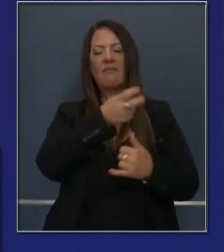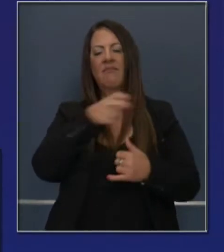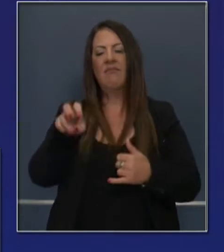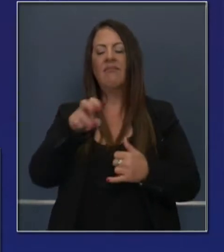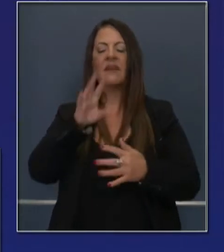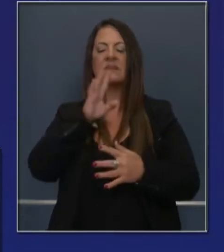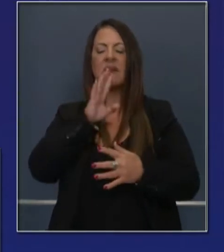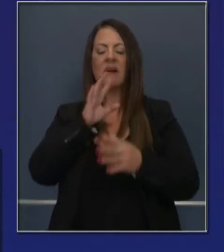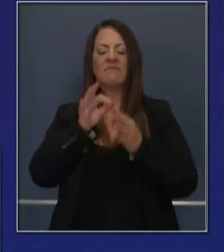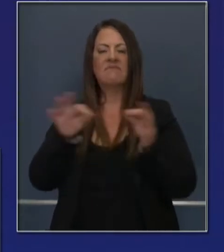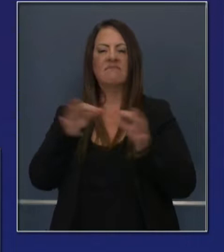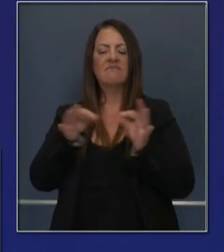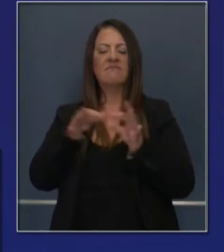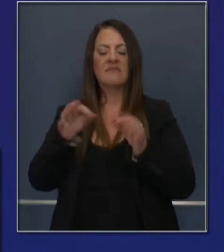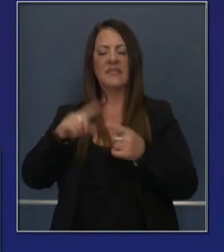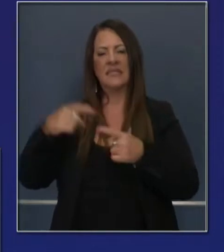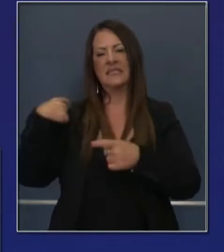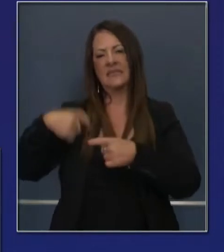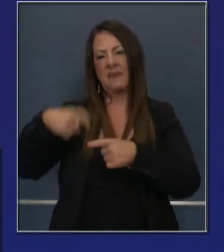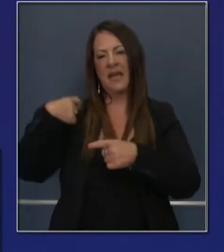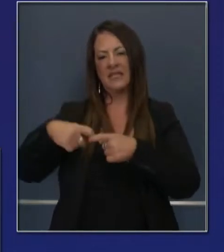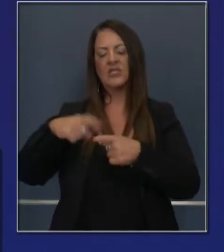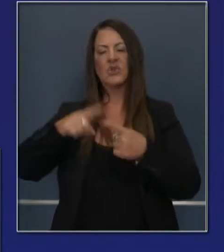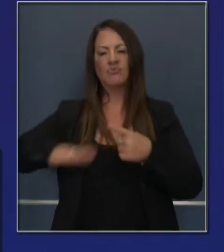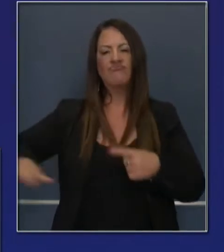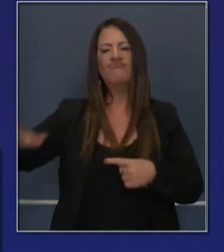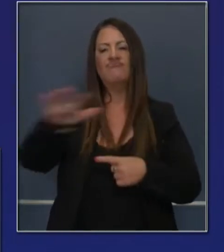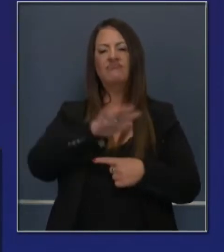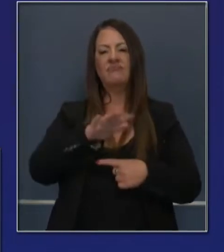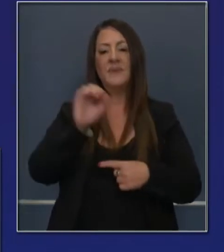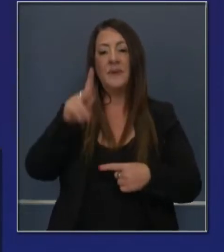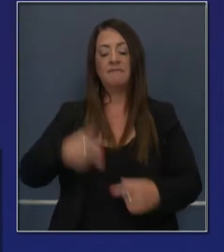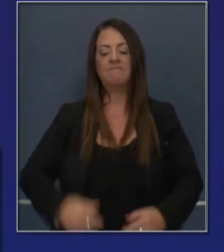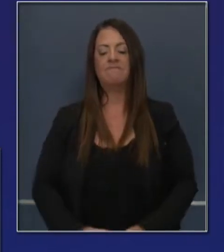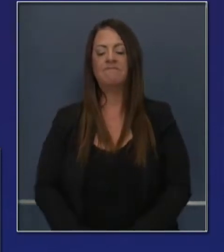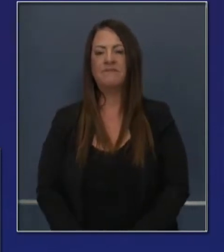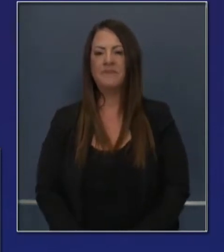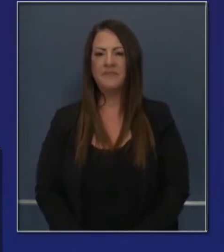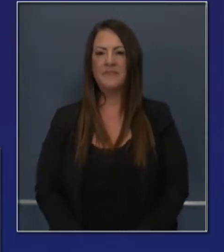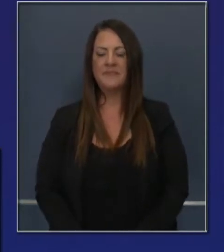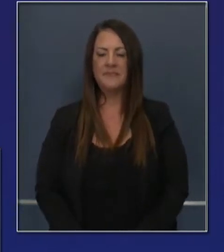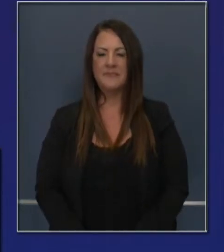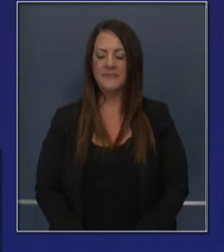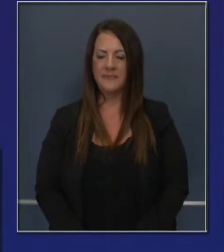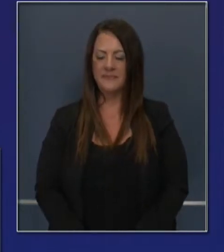Spanish-speaking audience and community members.